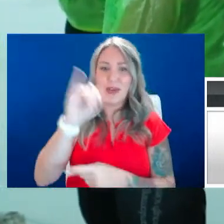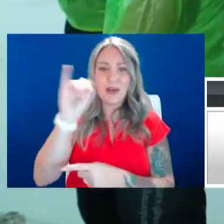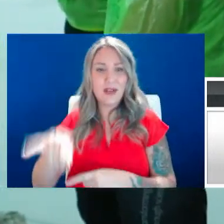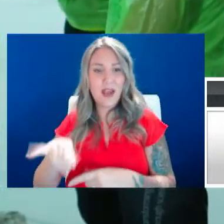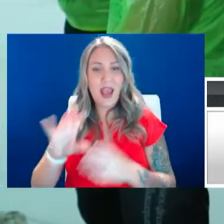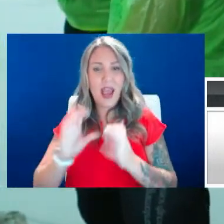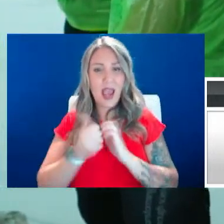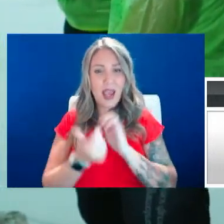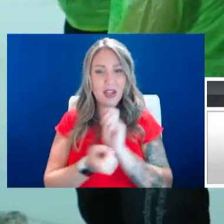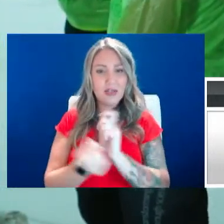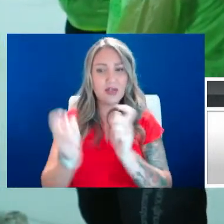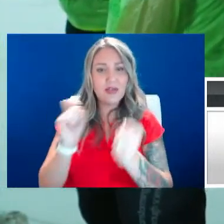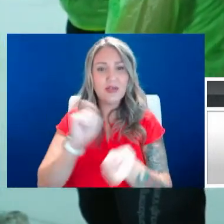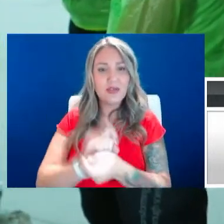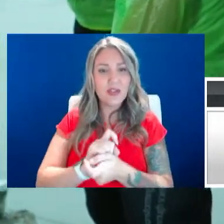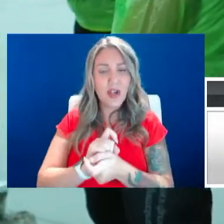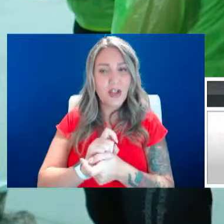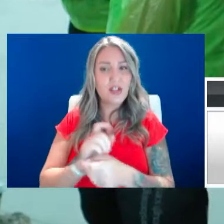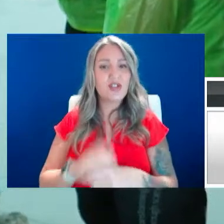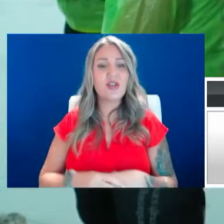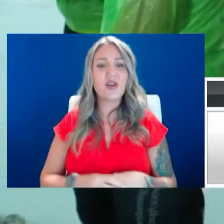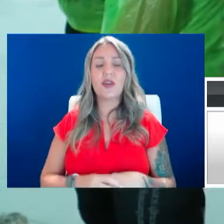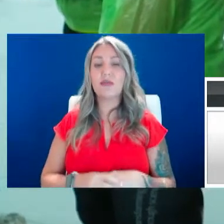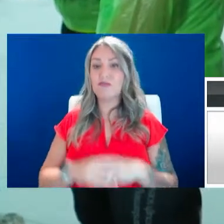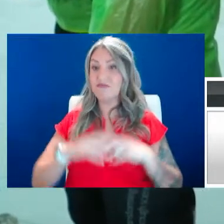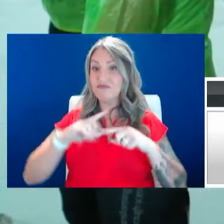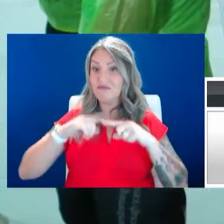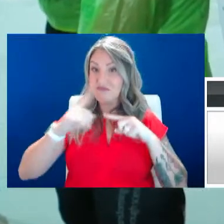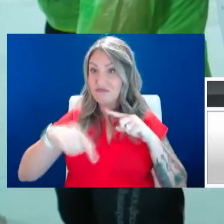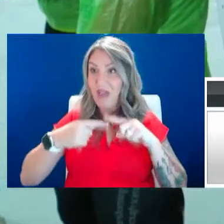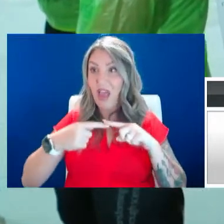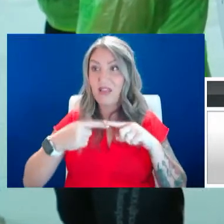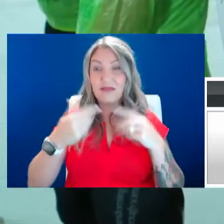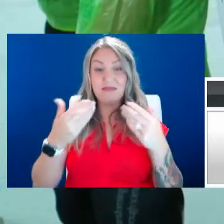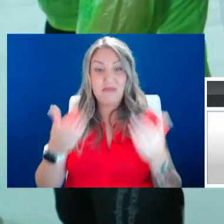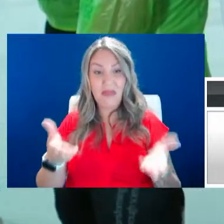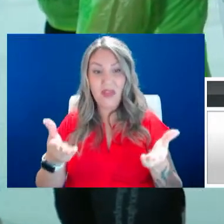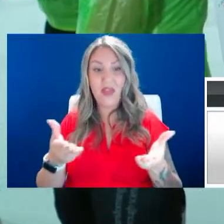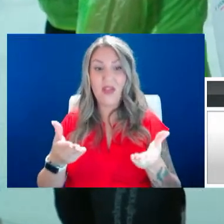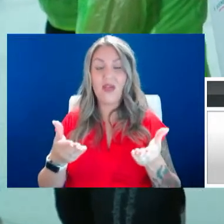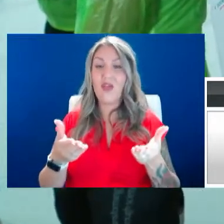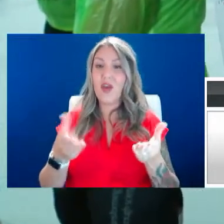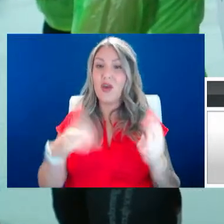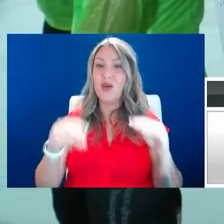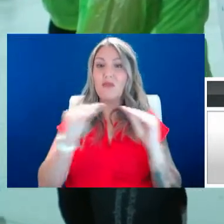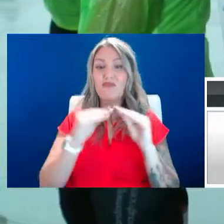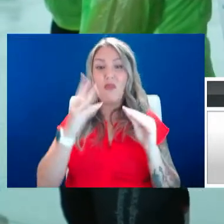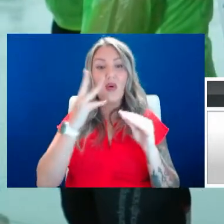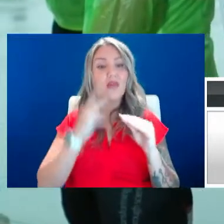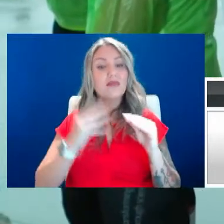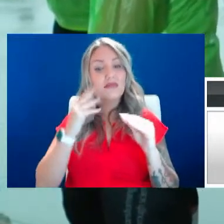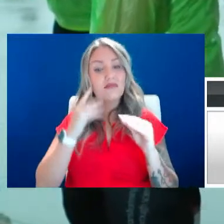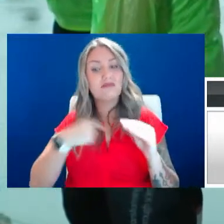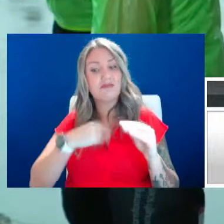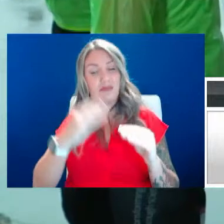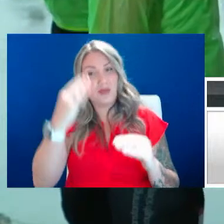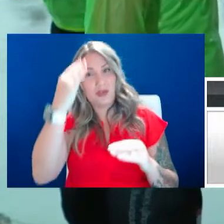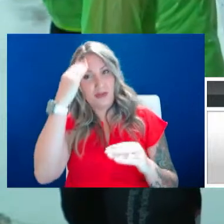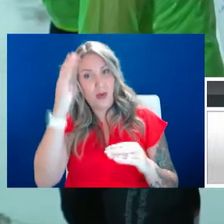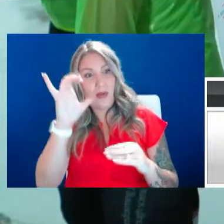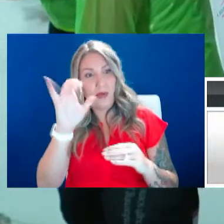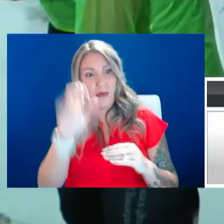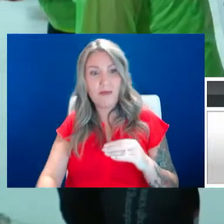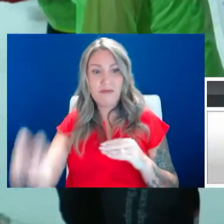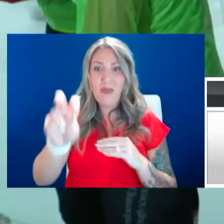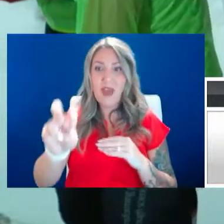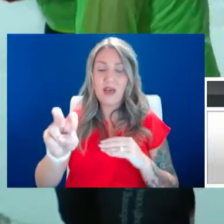still there? The miles are there. We've gotten certainly more experience. We know the route. It's gotten